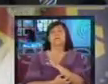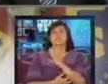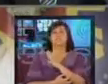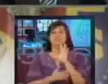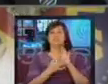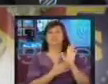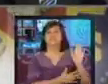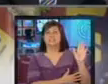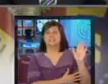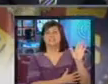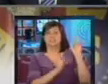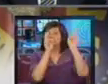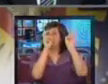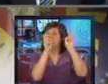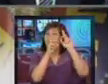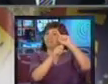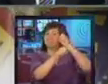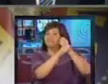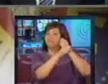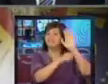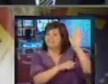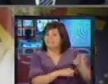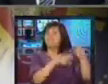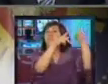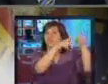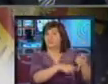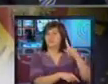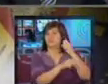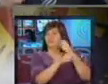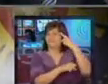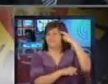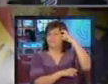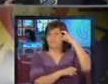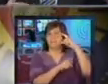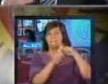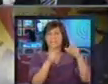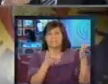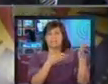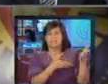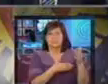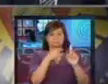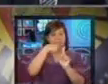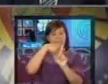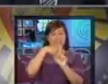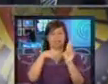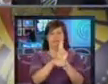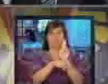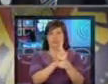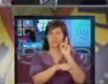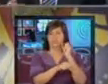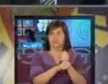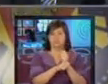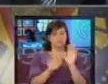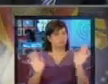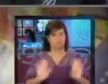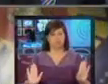characteristic of his so-called stubbornness as a person, but he's putting it to positive use. He's saying